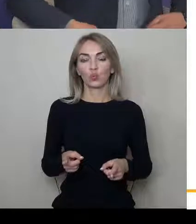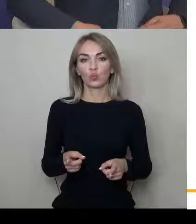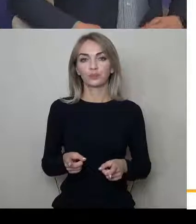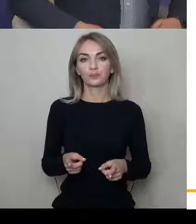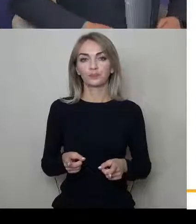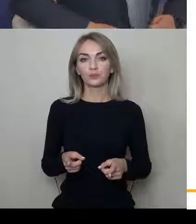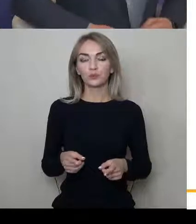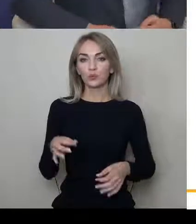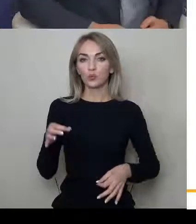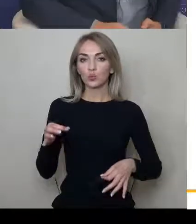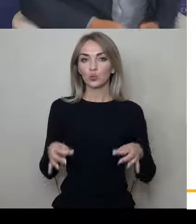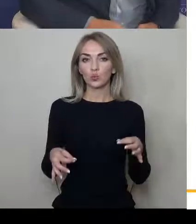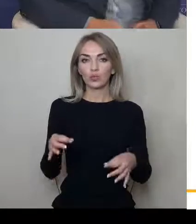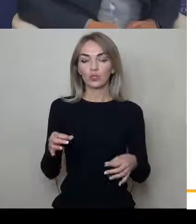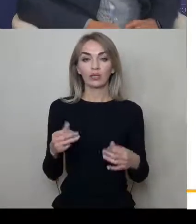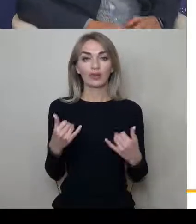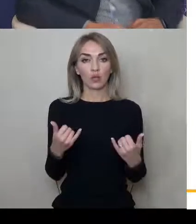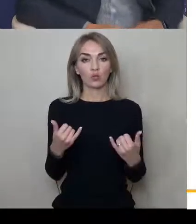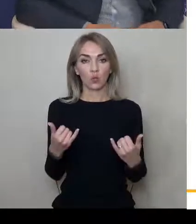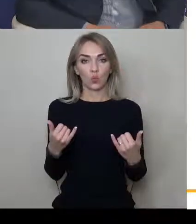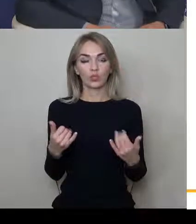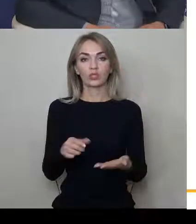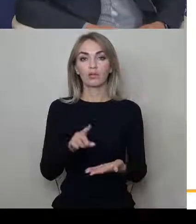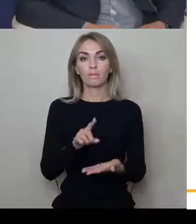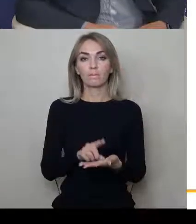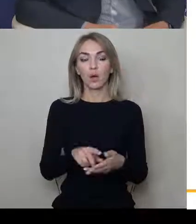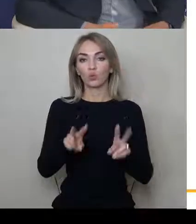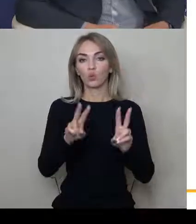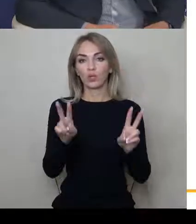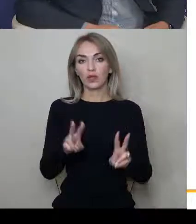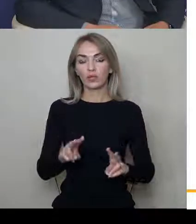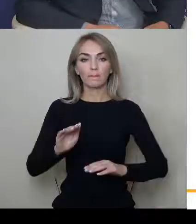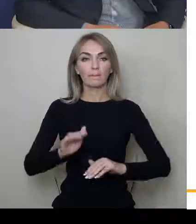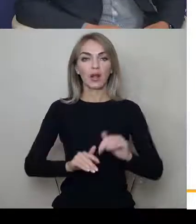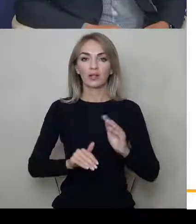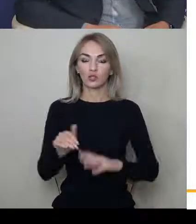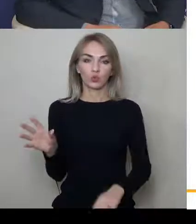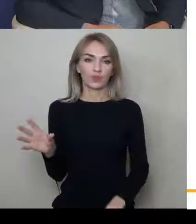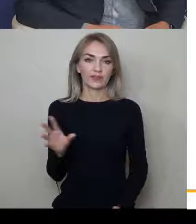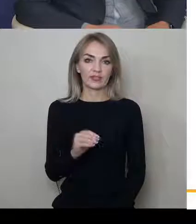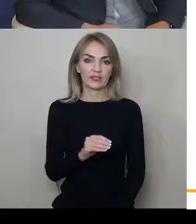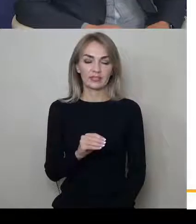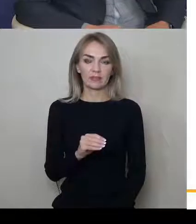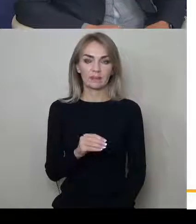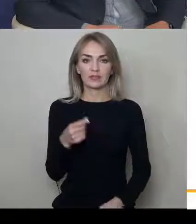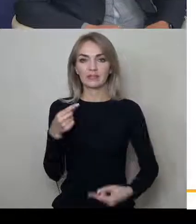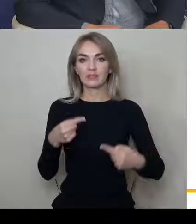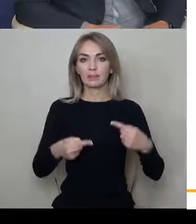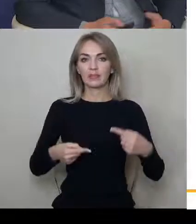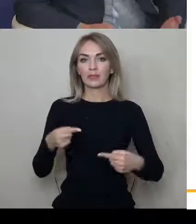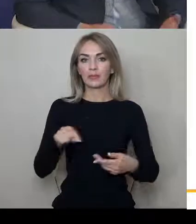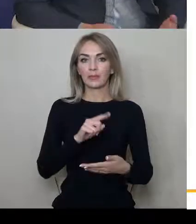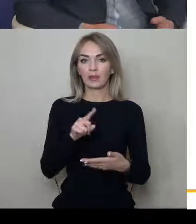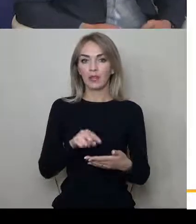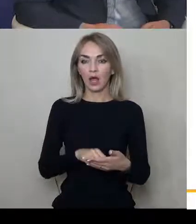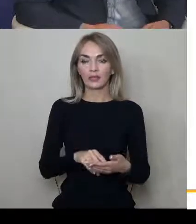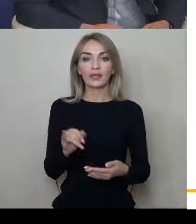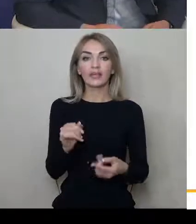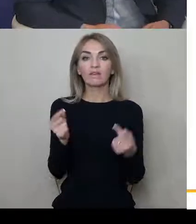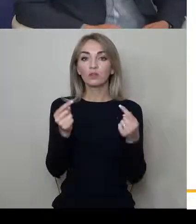because in reality, it is the court that is to consider